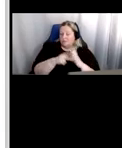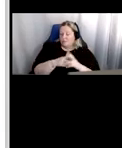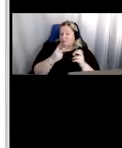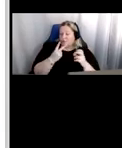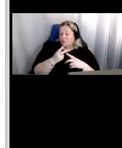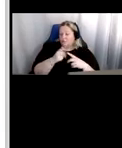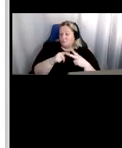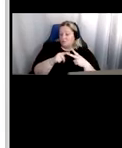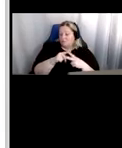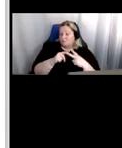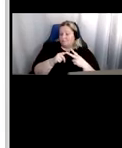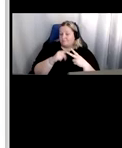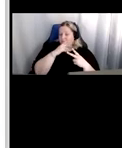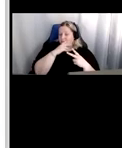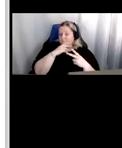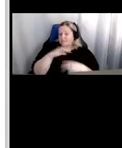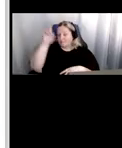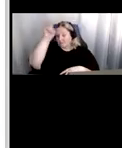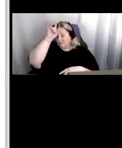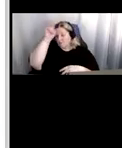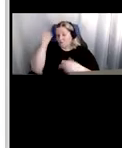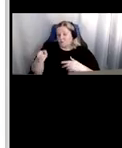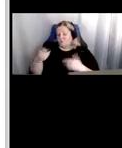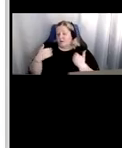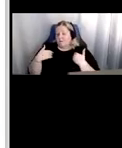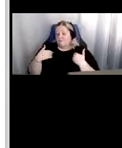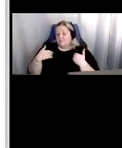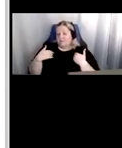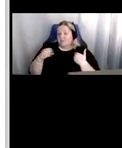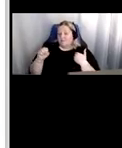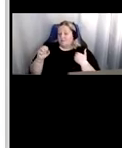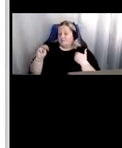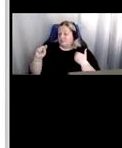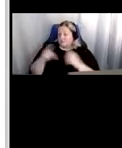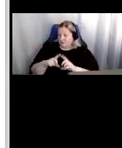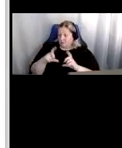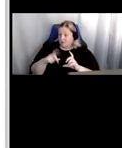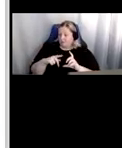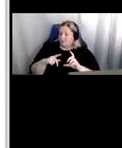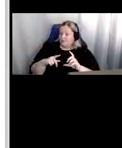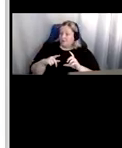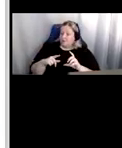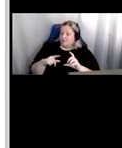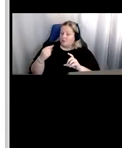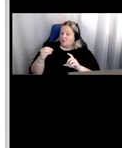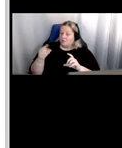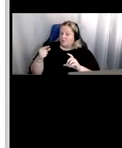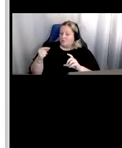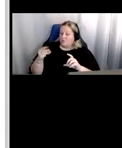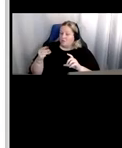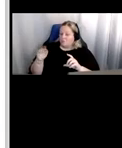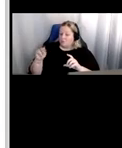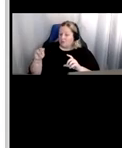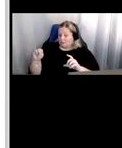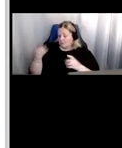in the Apple version. In the Android version, we have a Samsung tablet and the Google Nest Mini are the main 2